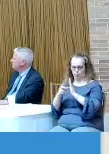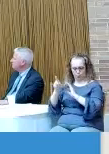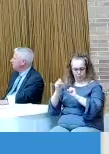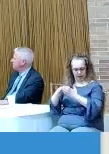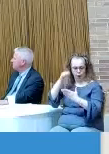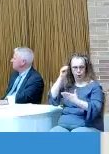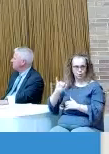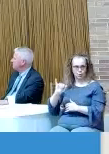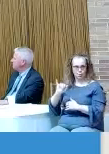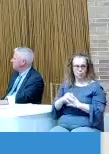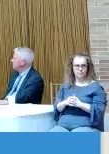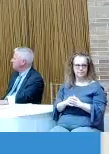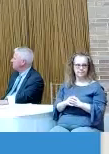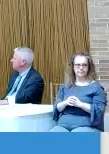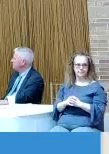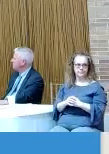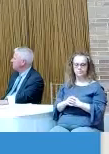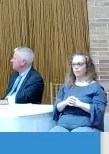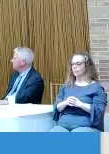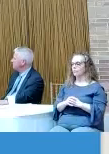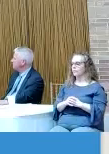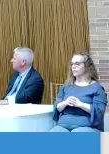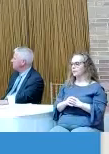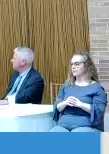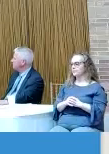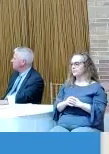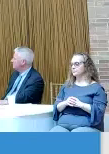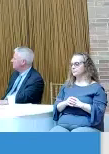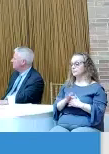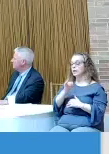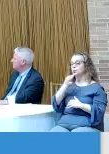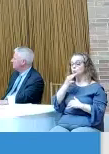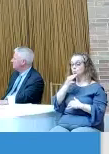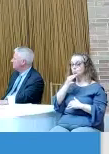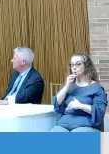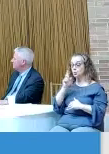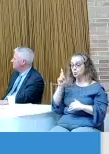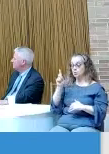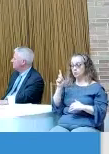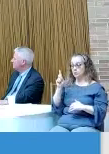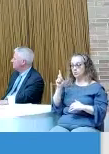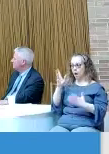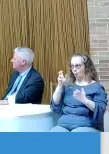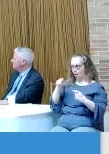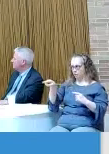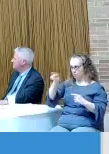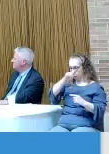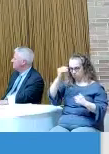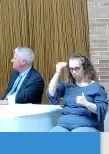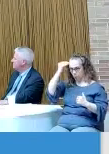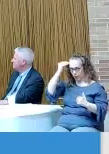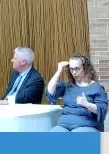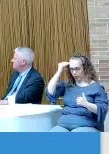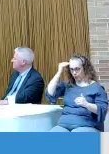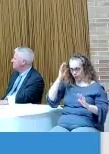well um if you can move to the next slide so coming soon I just want to put on everyone's